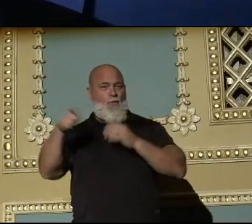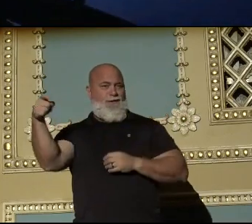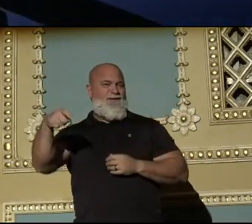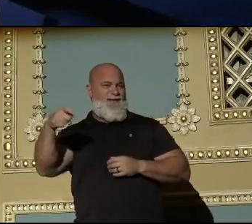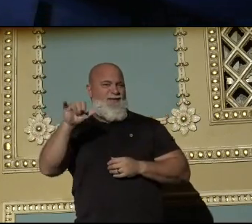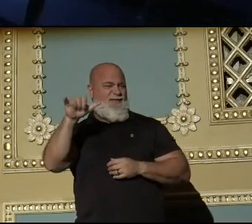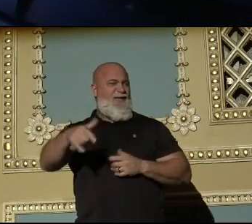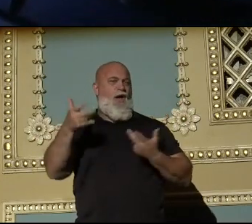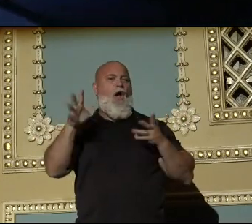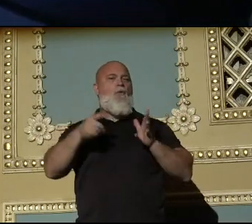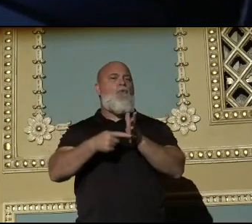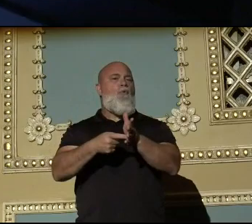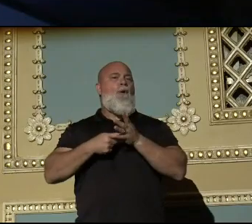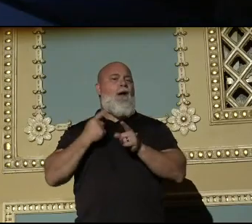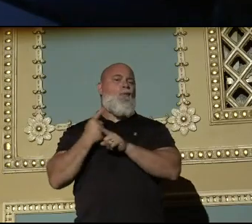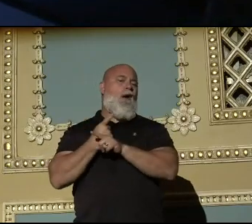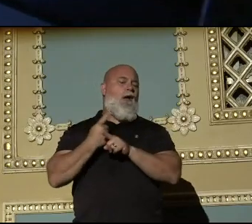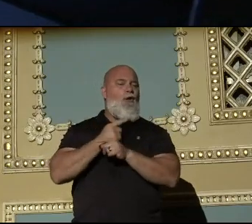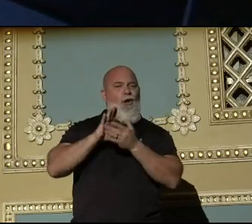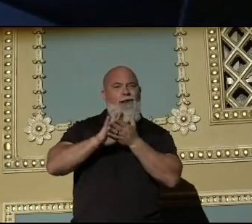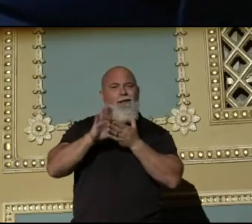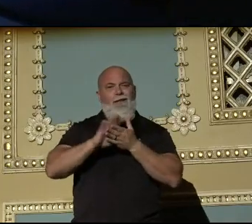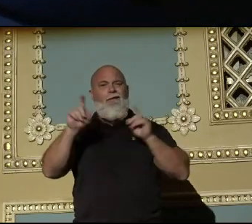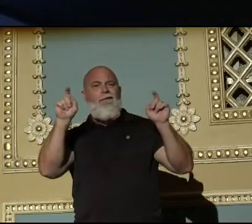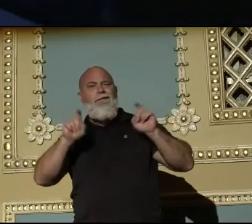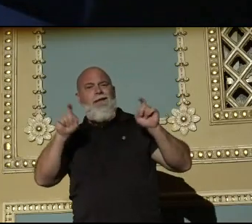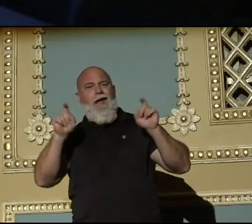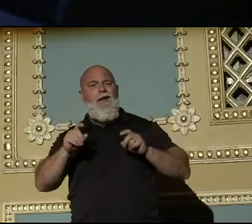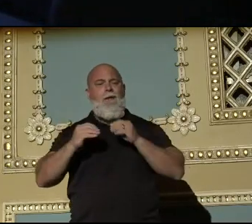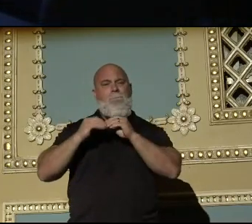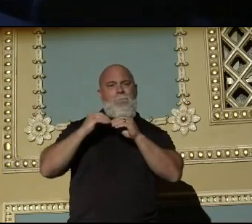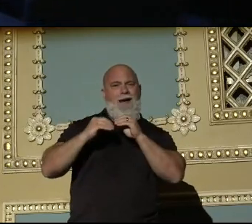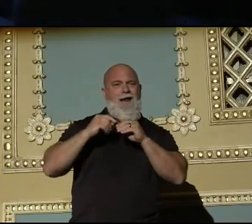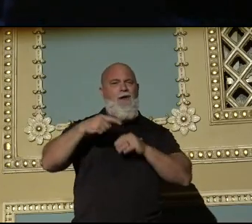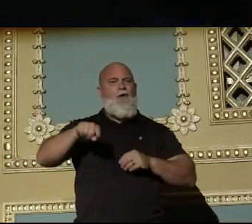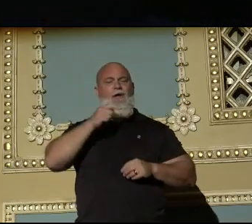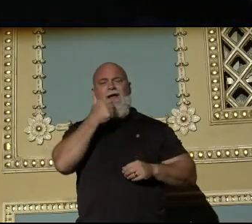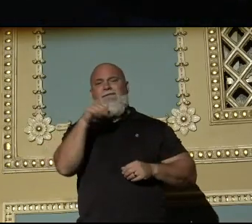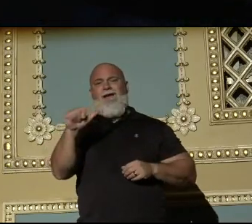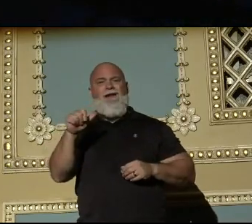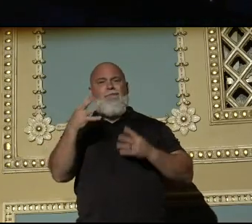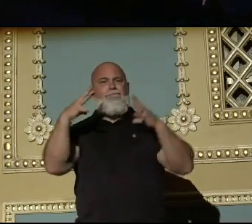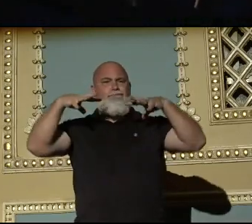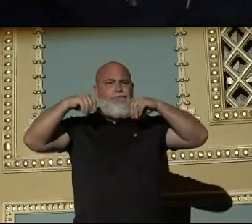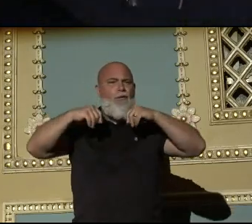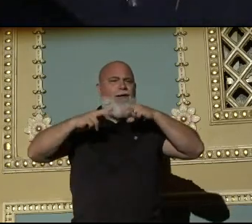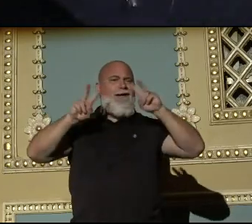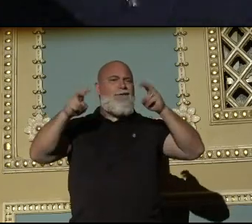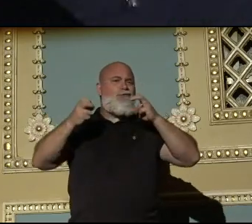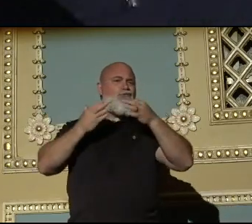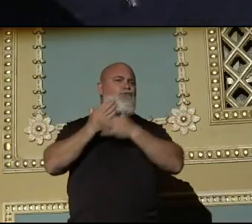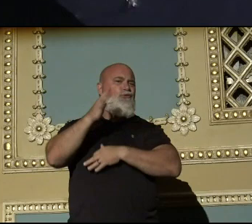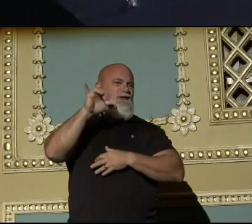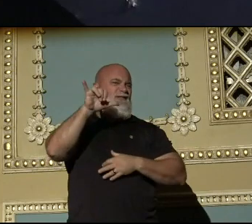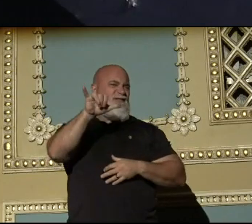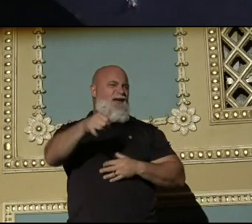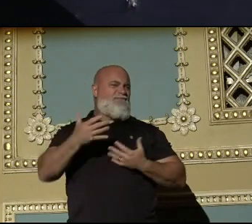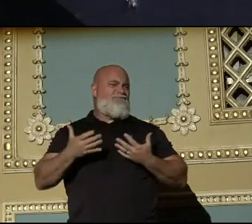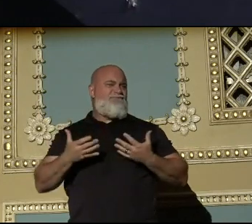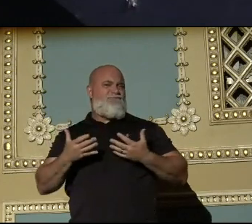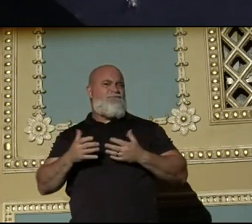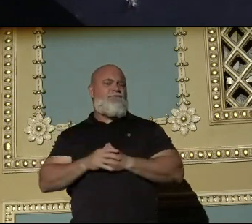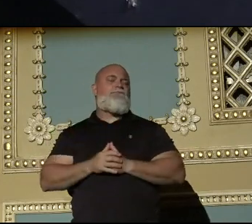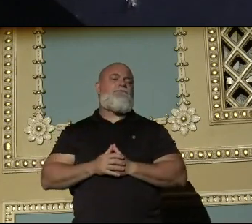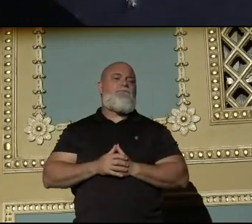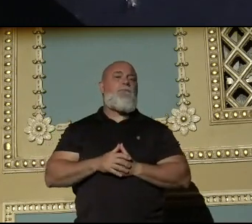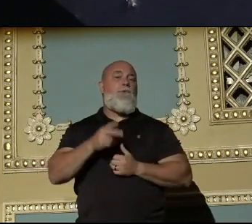require regular cleaning, testing, and maintenance so that we don't have any outages or issues during a performance. Well, you've seen